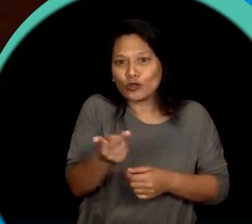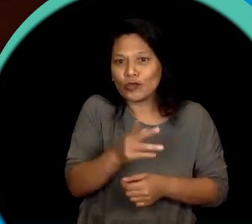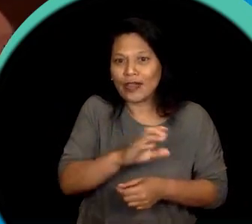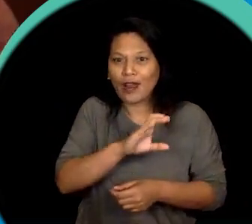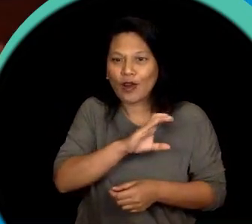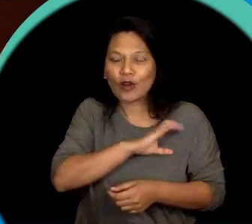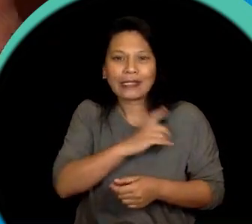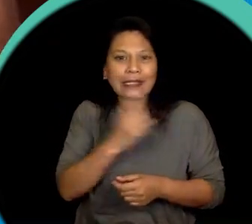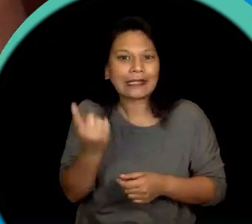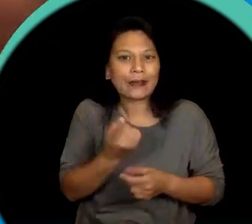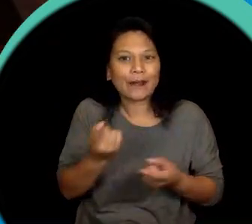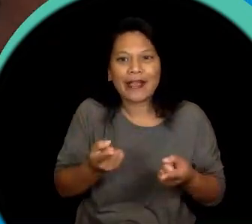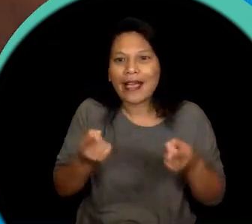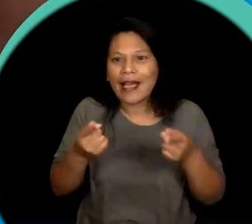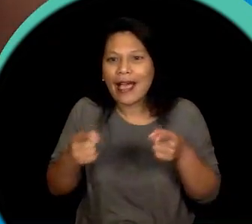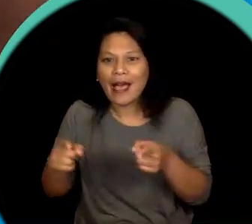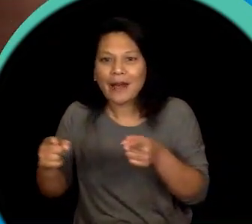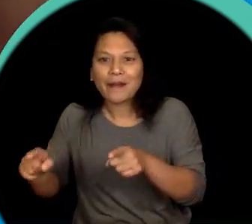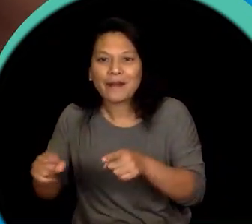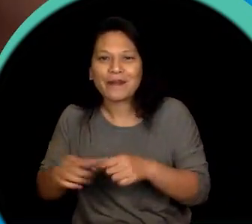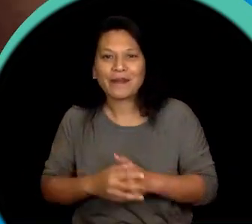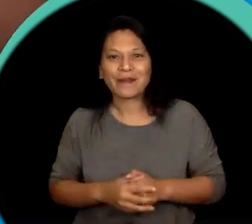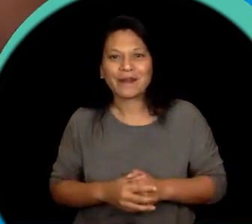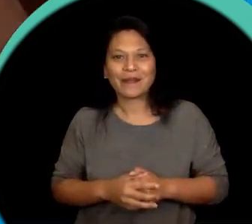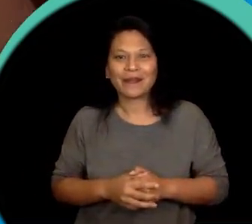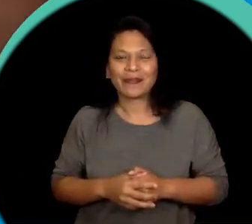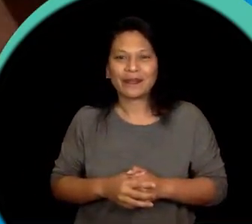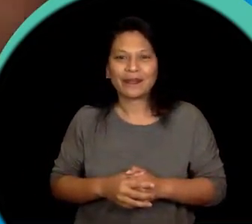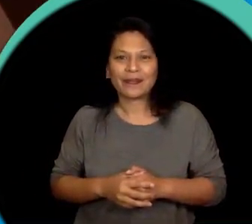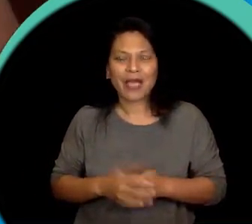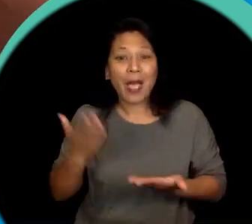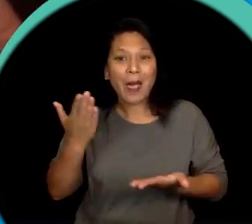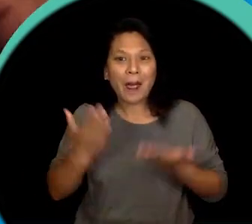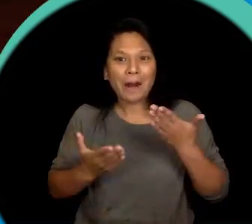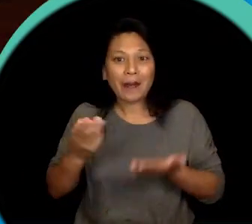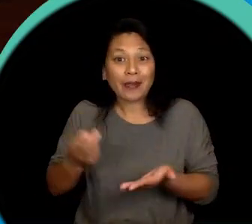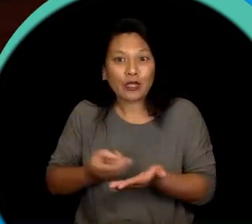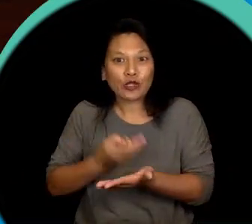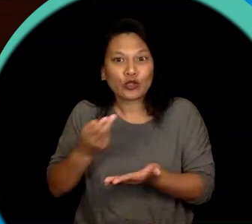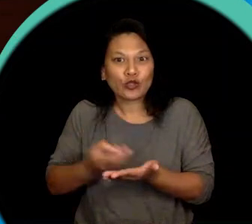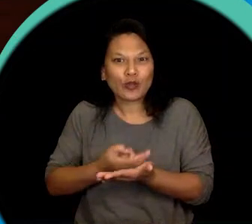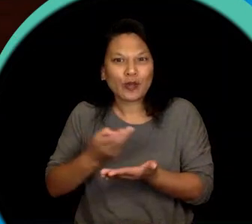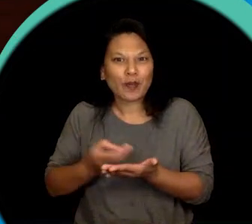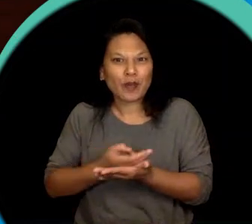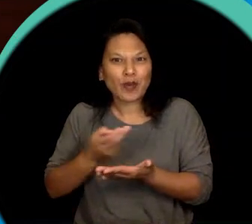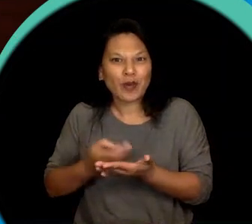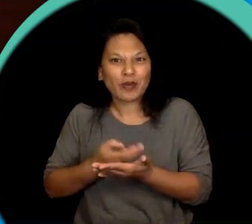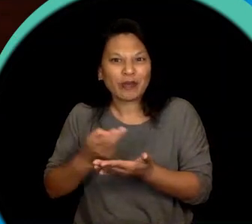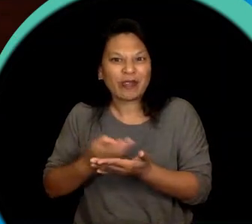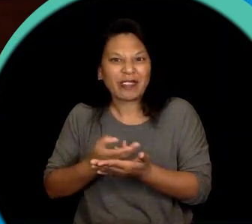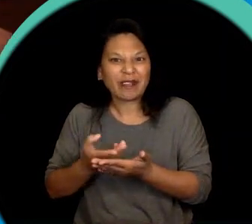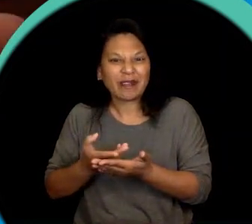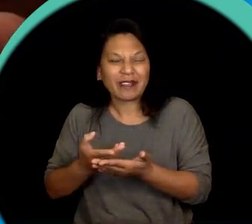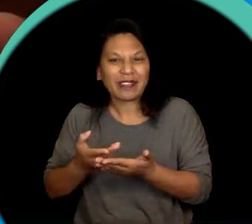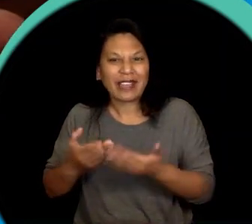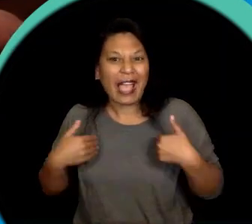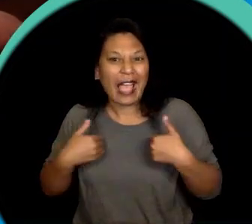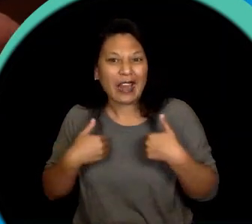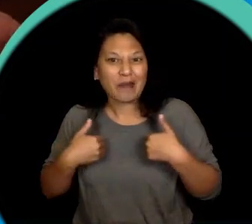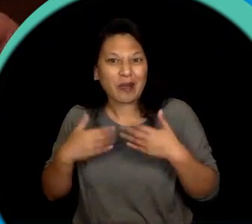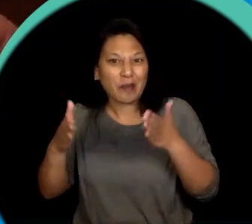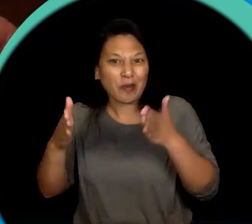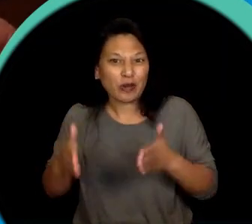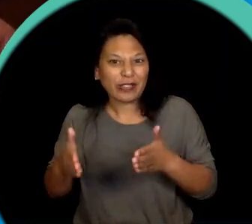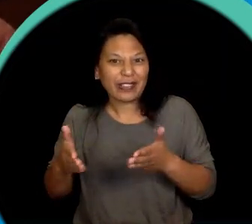happening here, and maybe the spoon creature